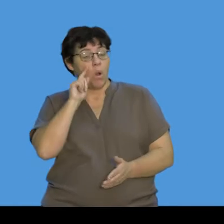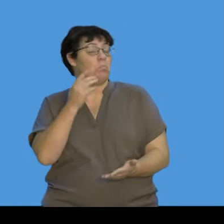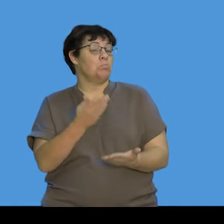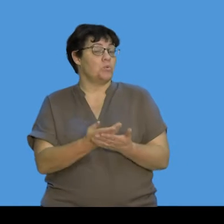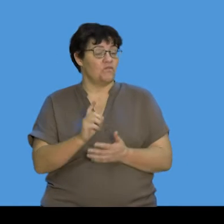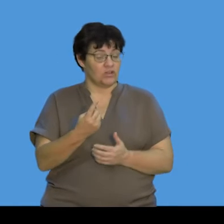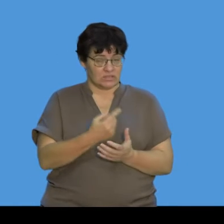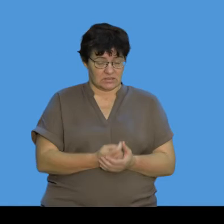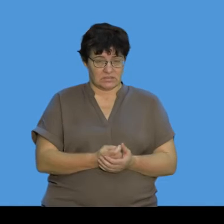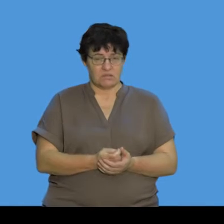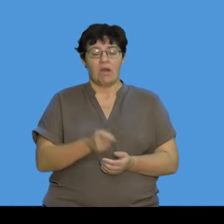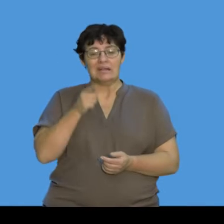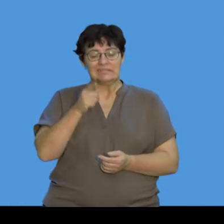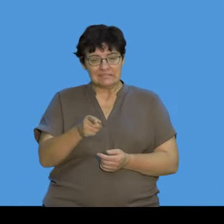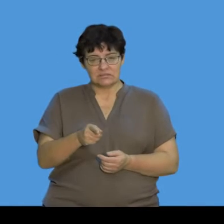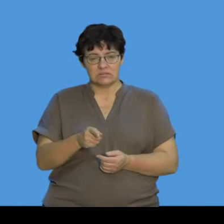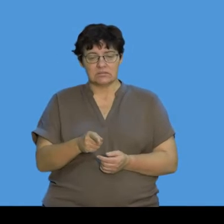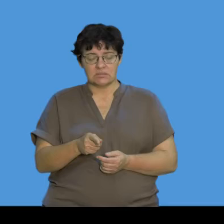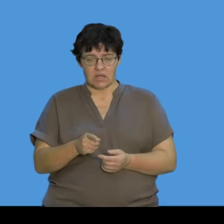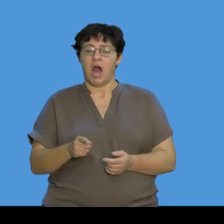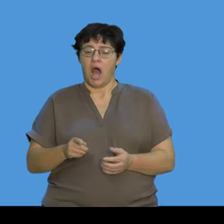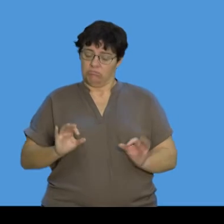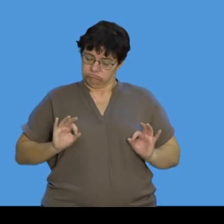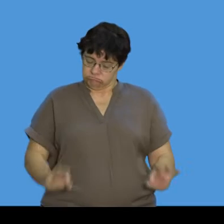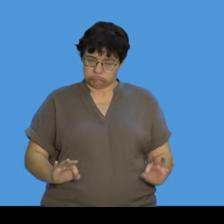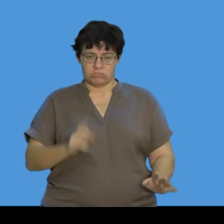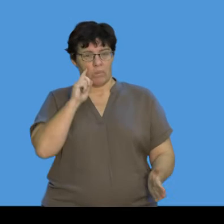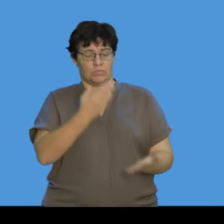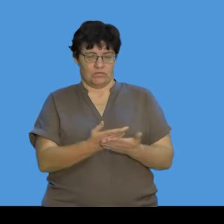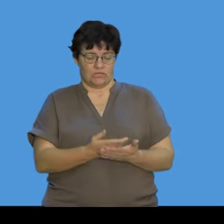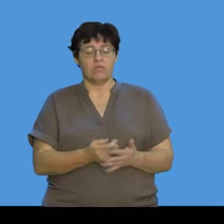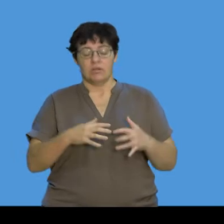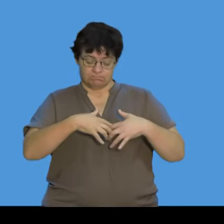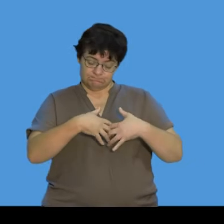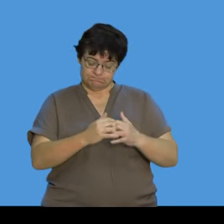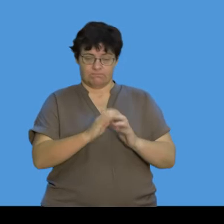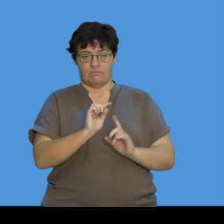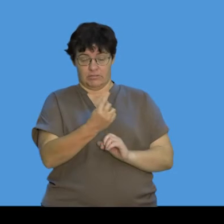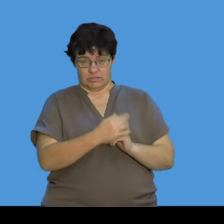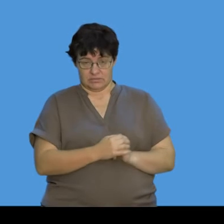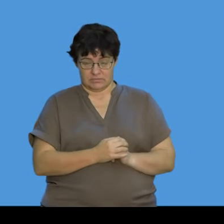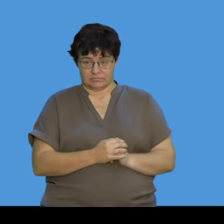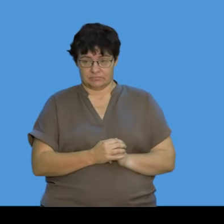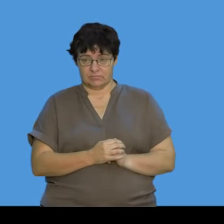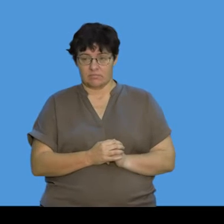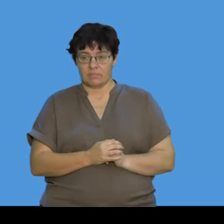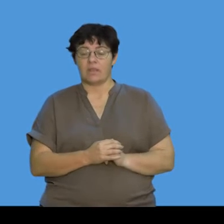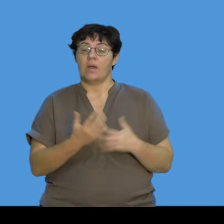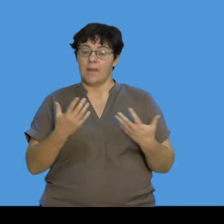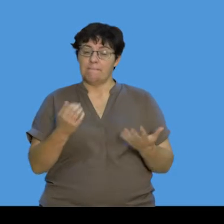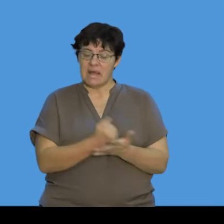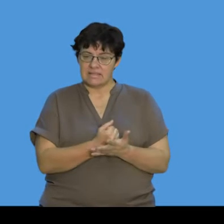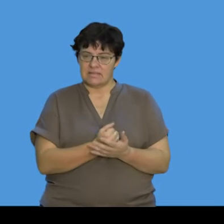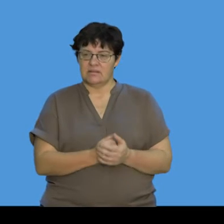that you need to do, so because this is a formal proof, you start with a construction. And the construction will be to